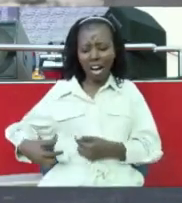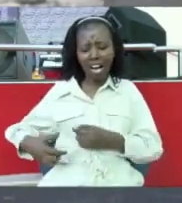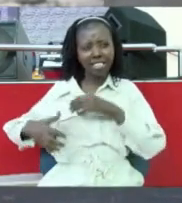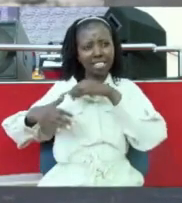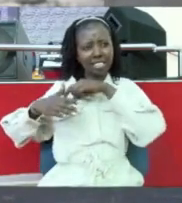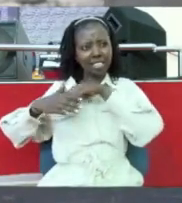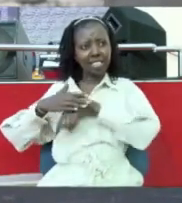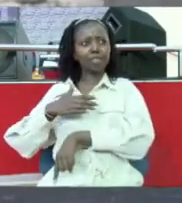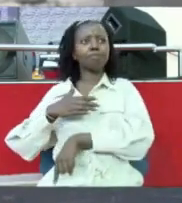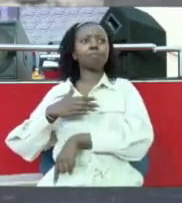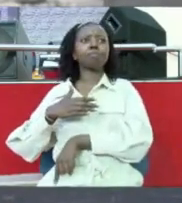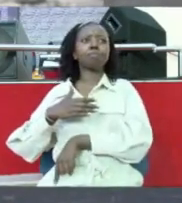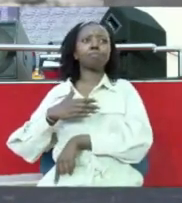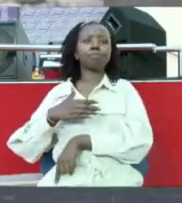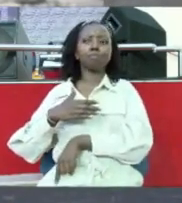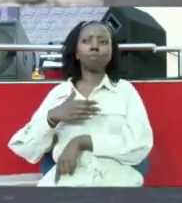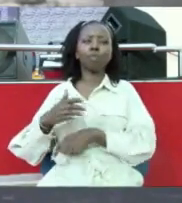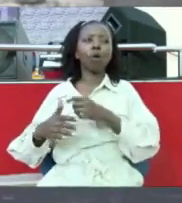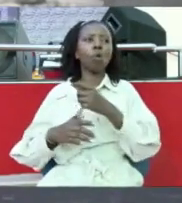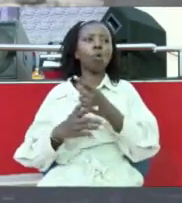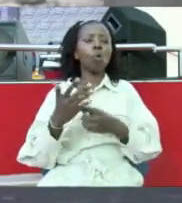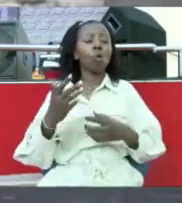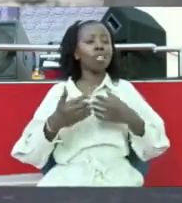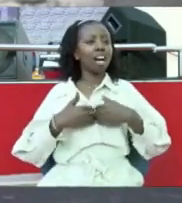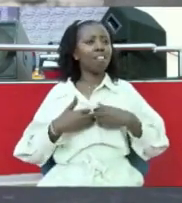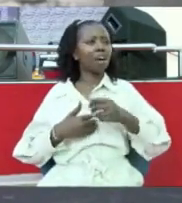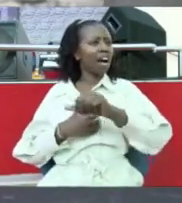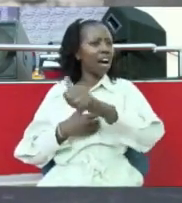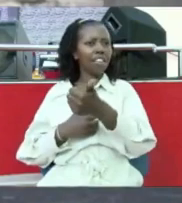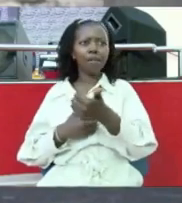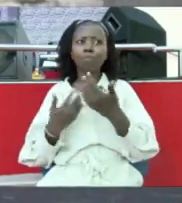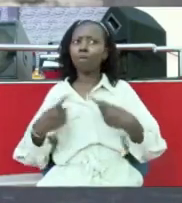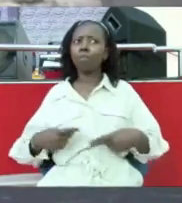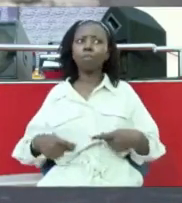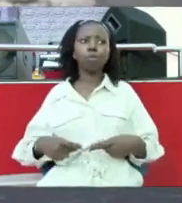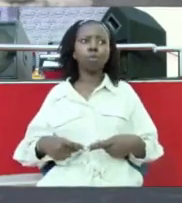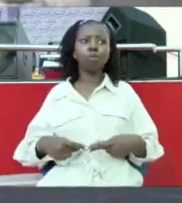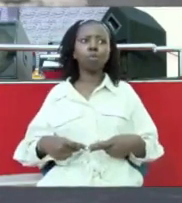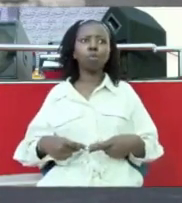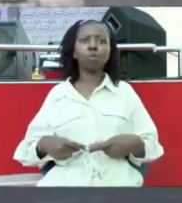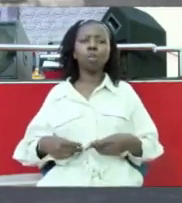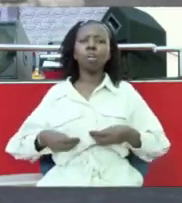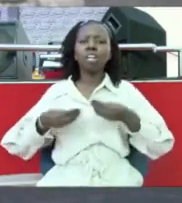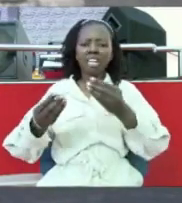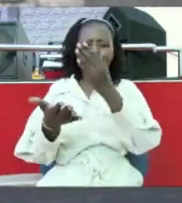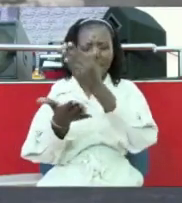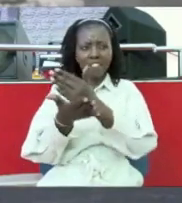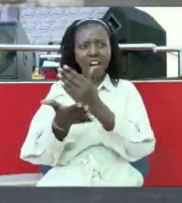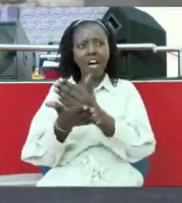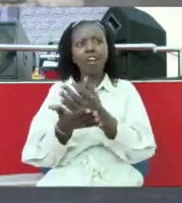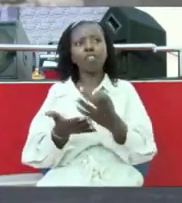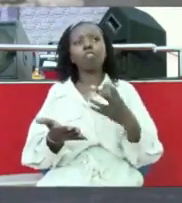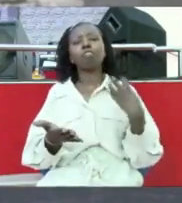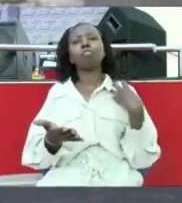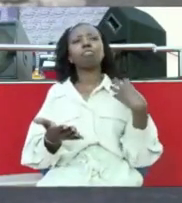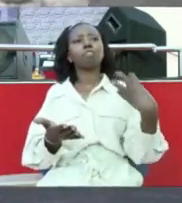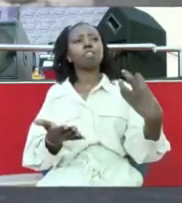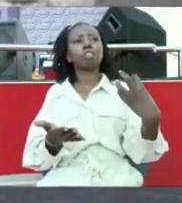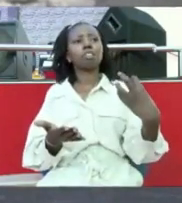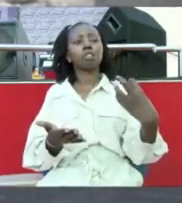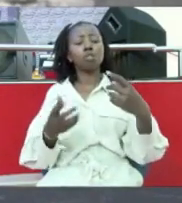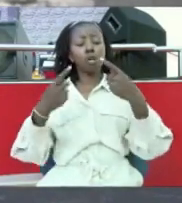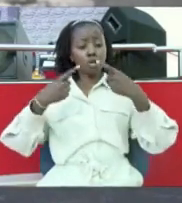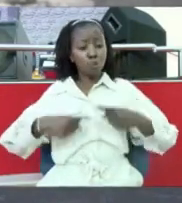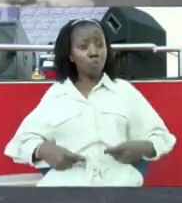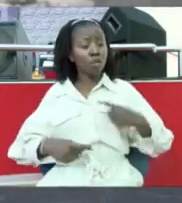her wealth. Alipeana yake yote. How about the others? Na wale wengine? They gave part of their wealth. Walipeana sehemu tu. So the person who has a